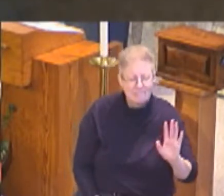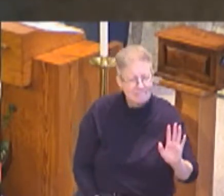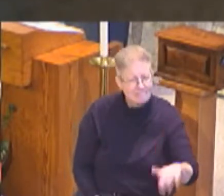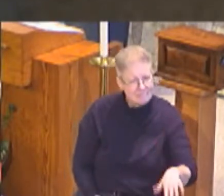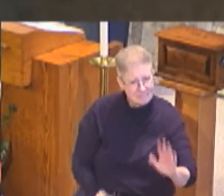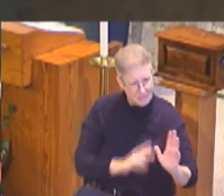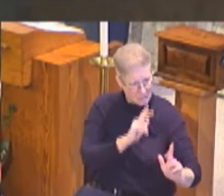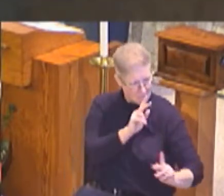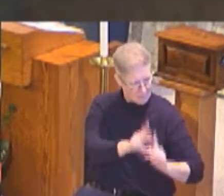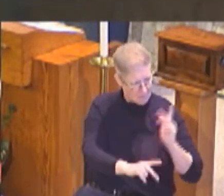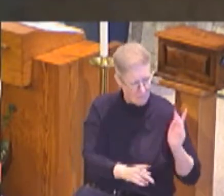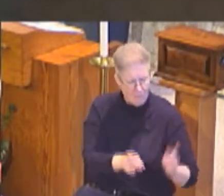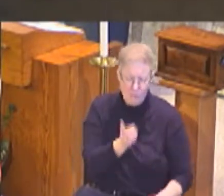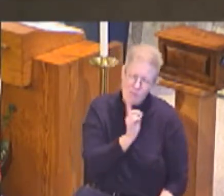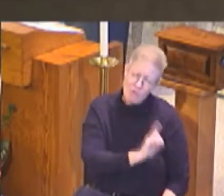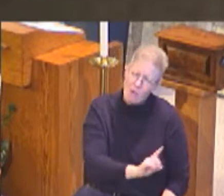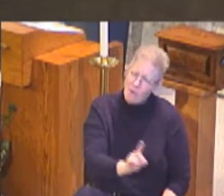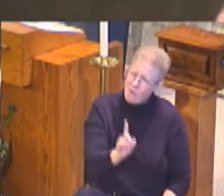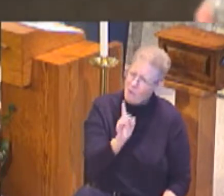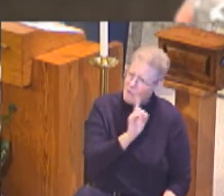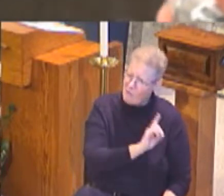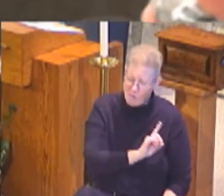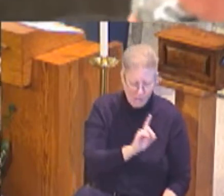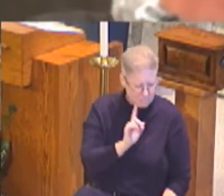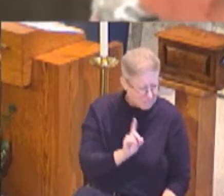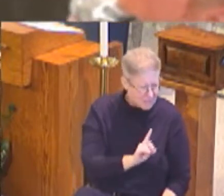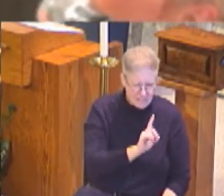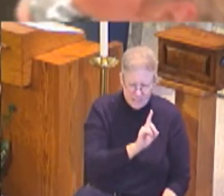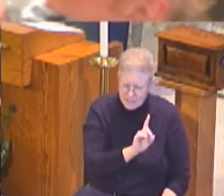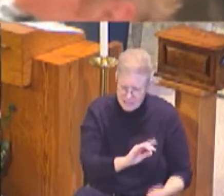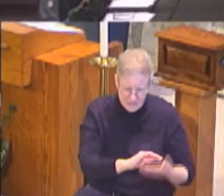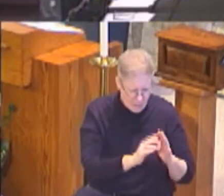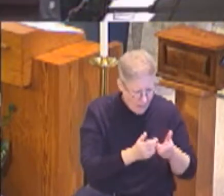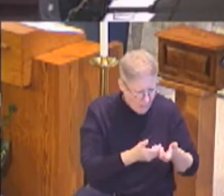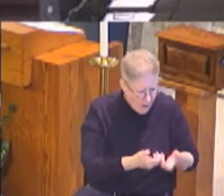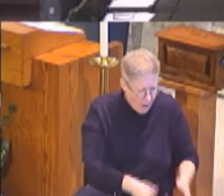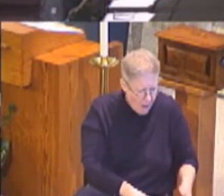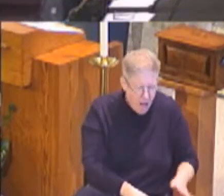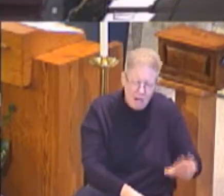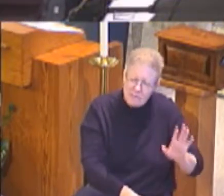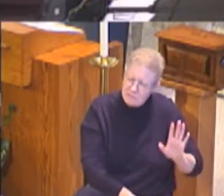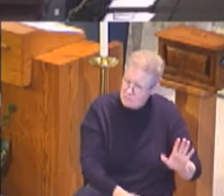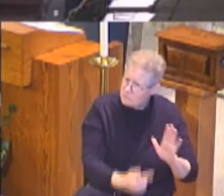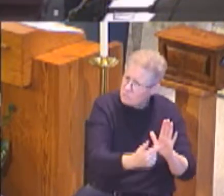lonely ones who somehow lost their way,